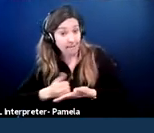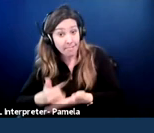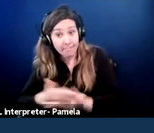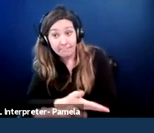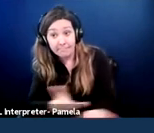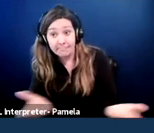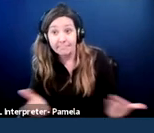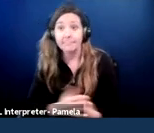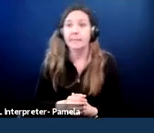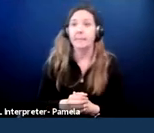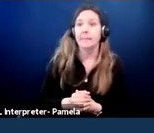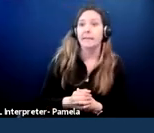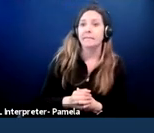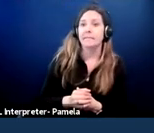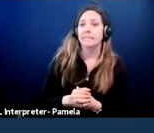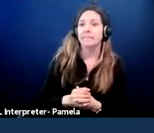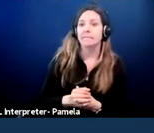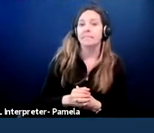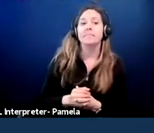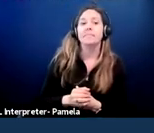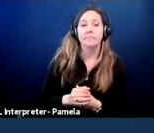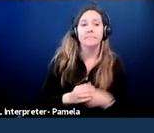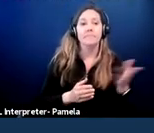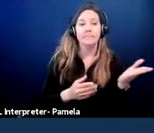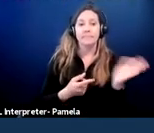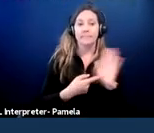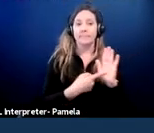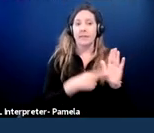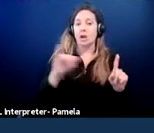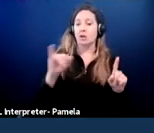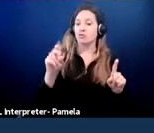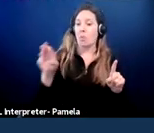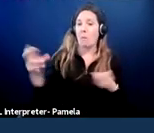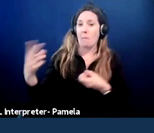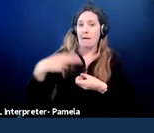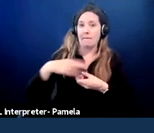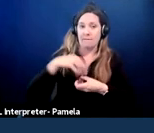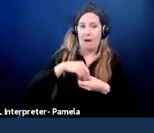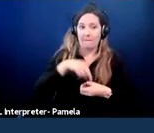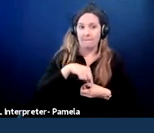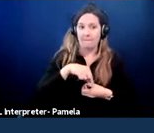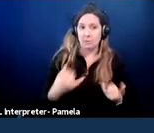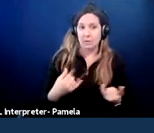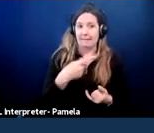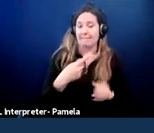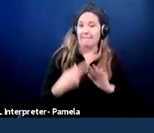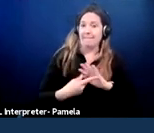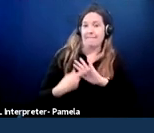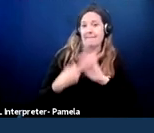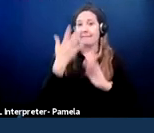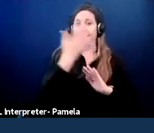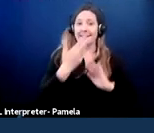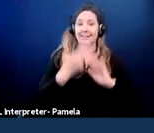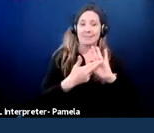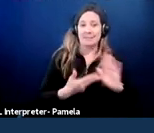So I am going to just showcase my colleague, Jerome. He is on the call today, and he would be the face. I believe he's got workshop hours and things like